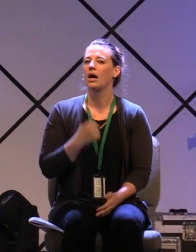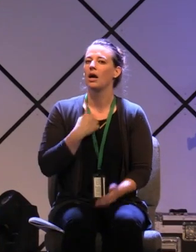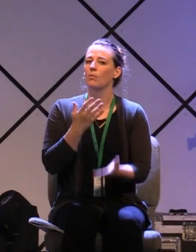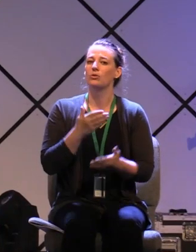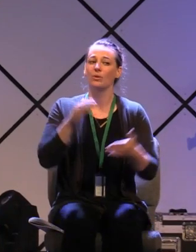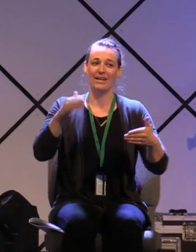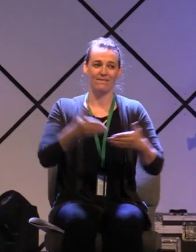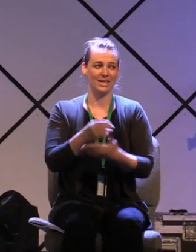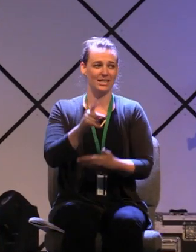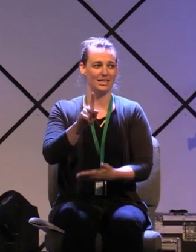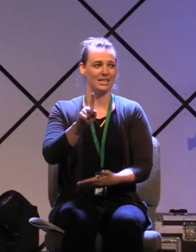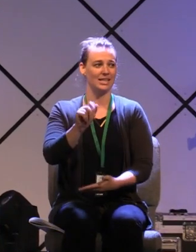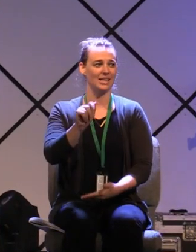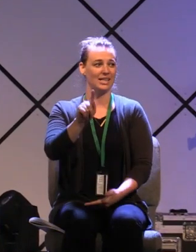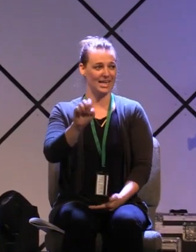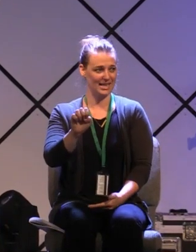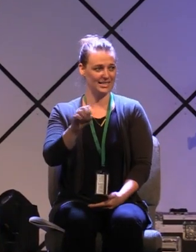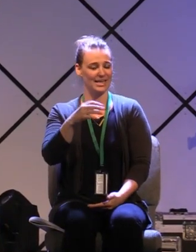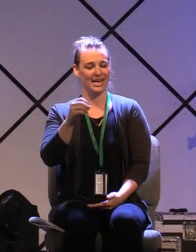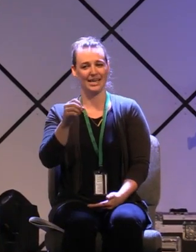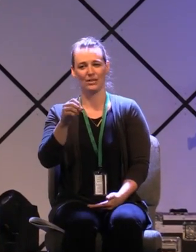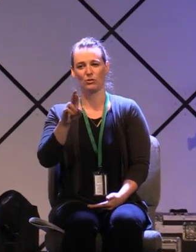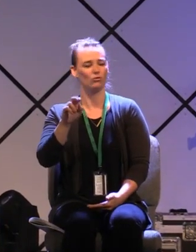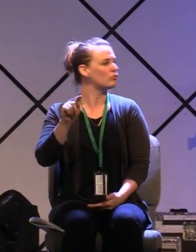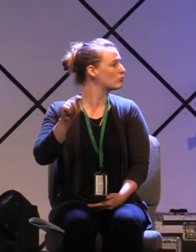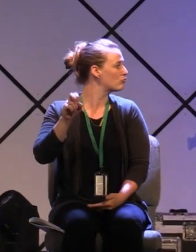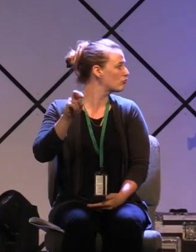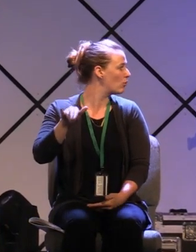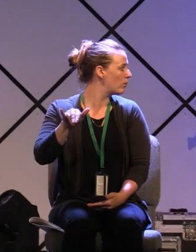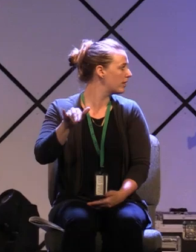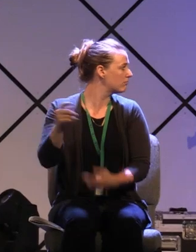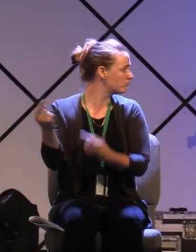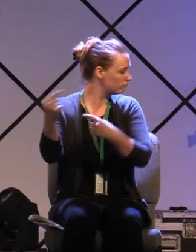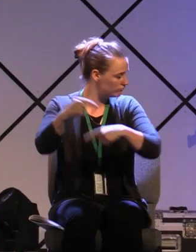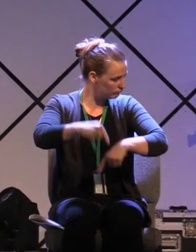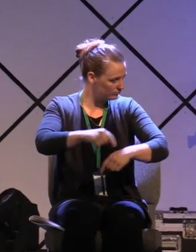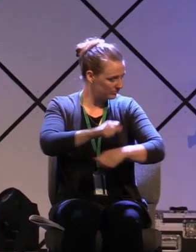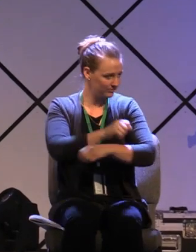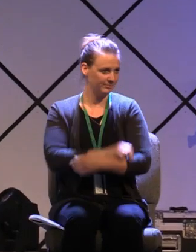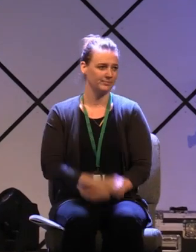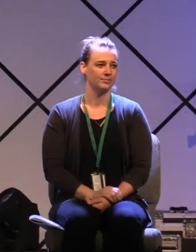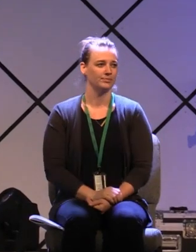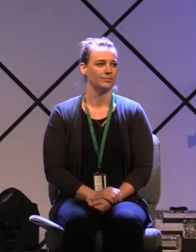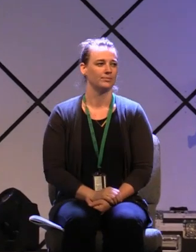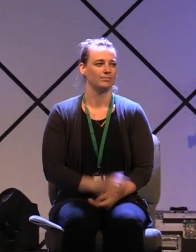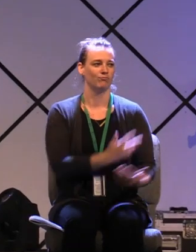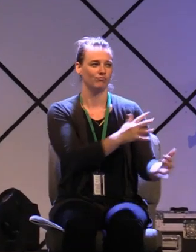please invite Kate Nevers and Troy Schnackenberg up to stage.